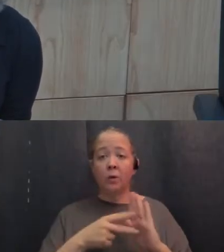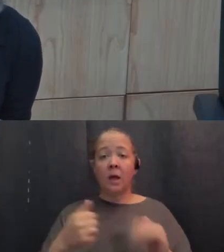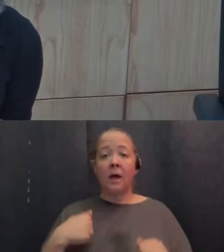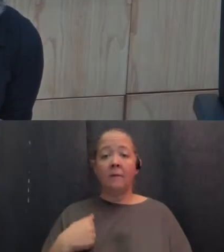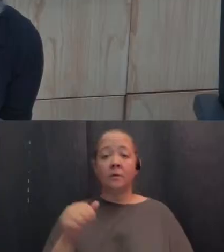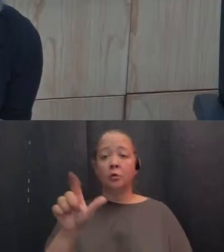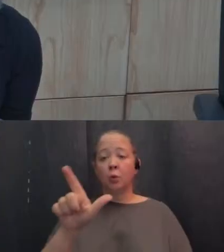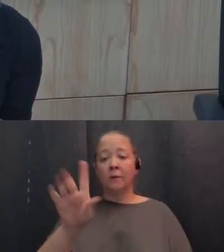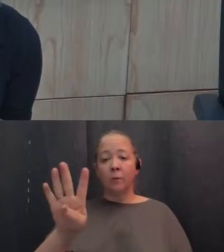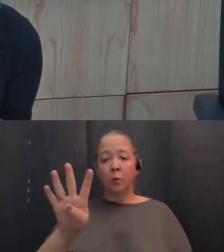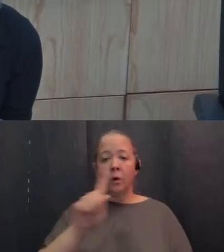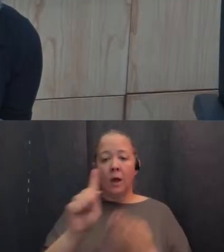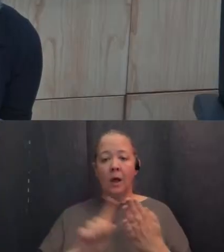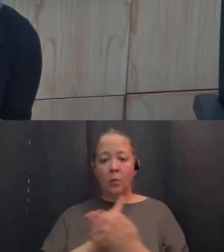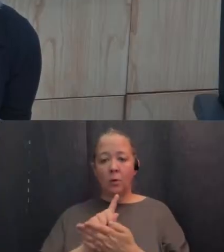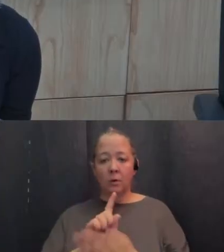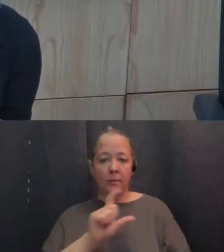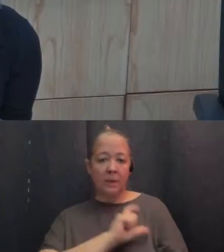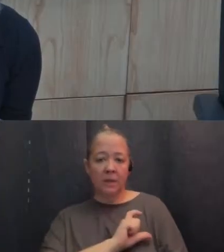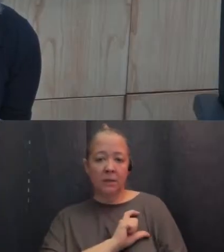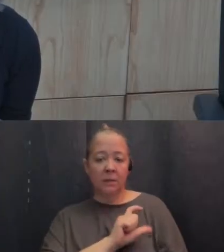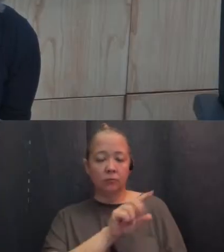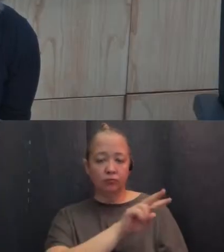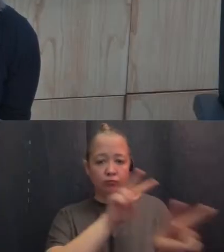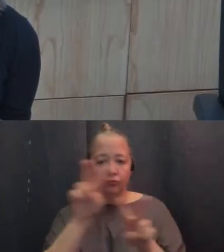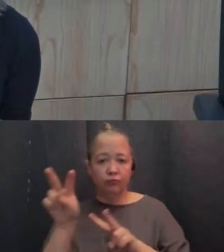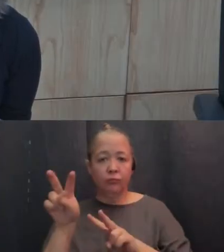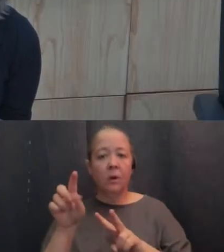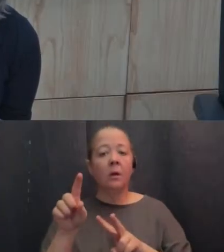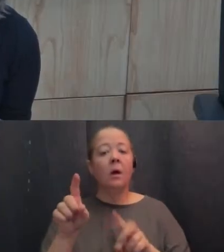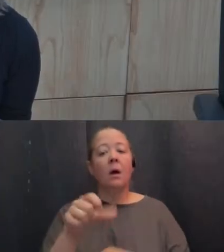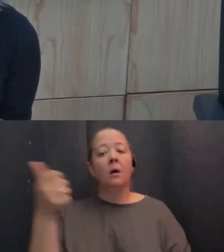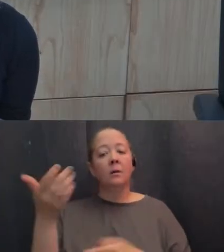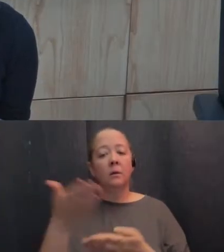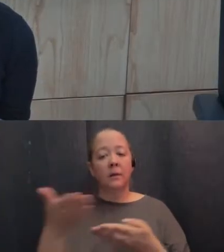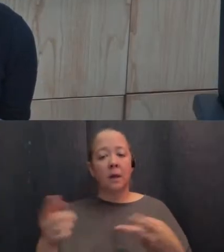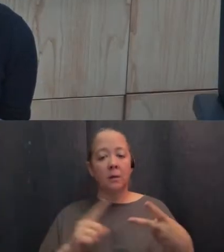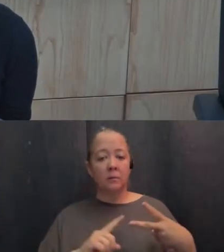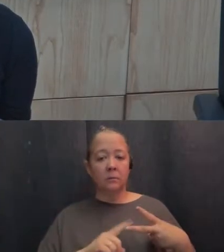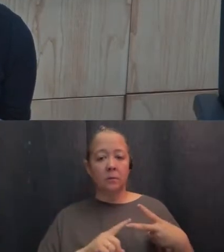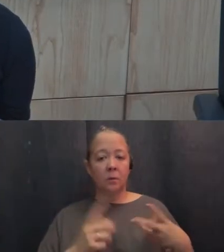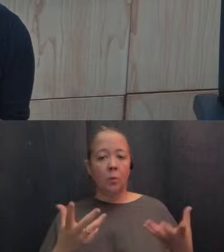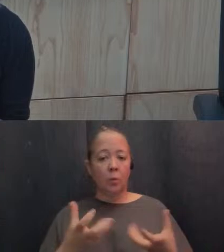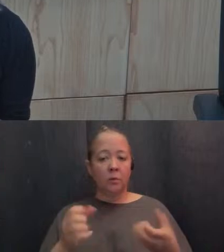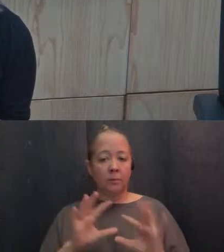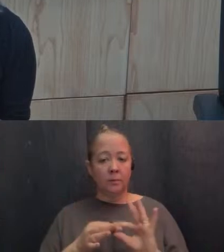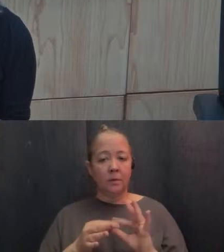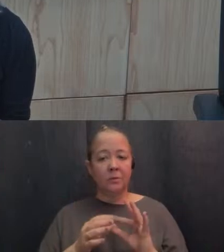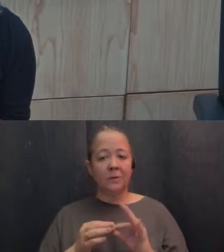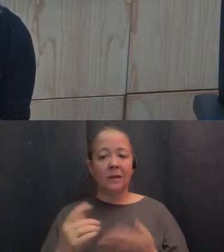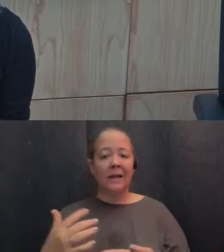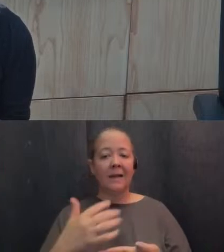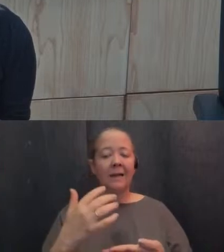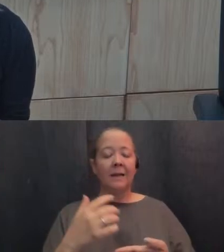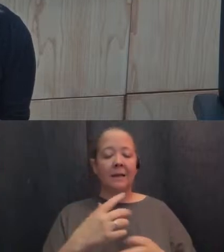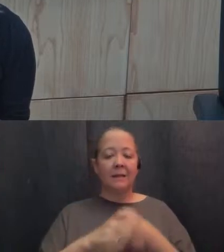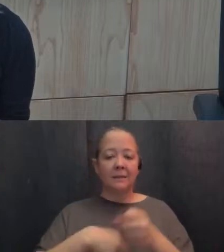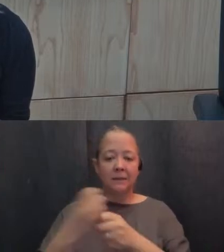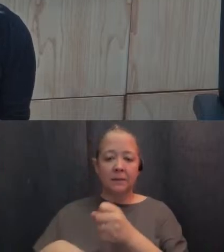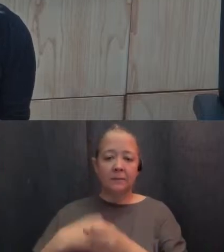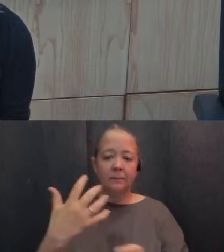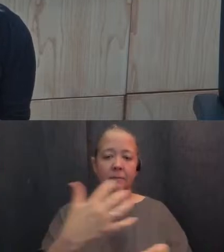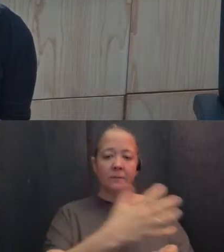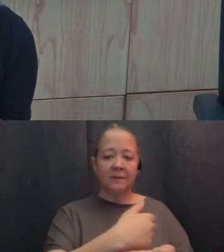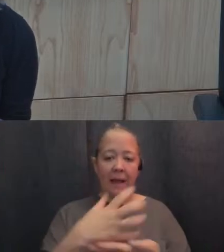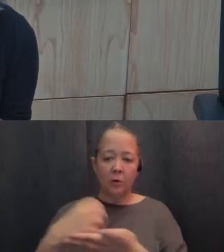The other thing I wanted to mention, because salaries are a very large part of this budget, and I wanted to